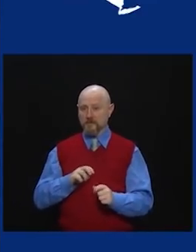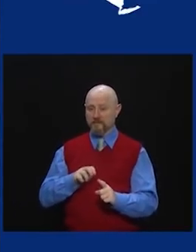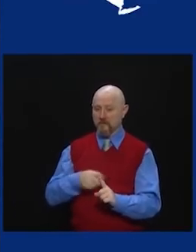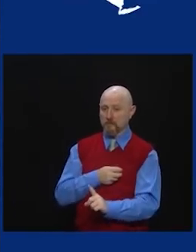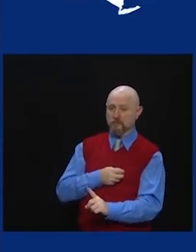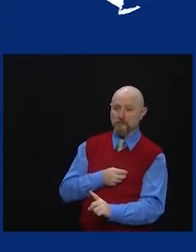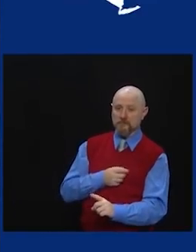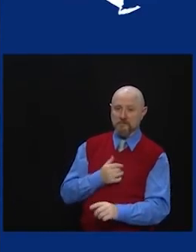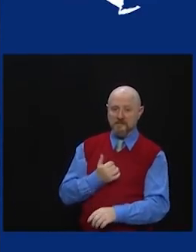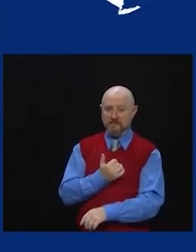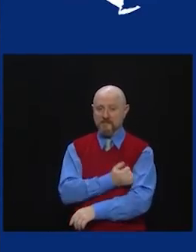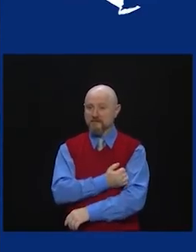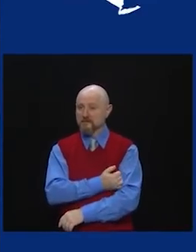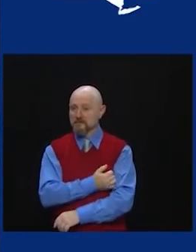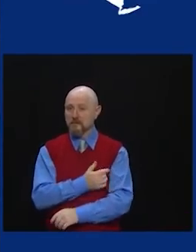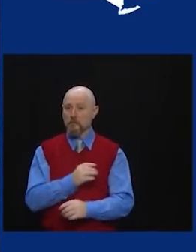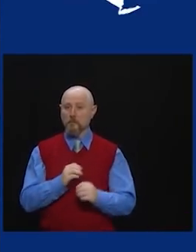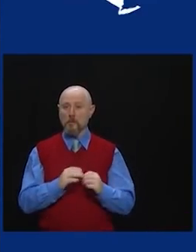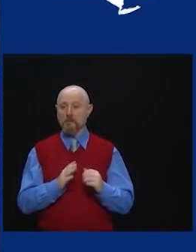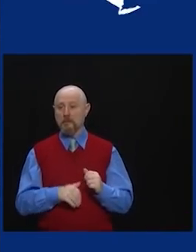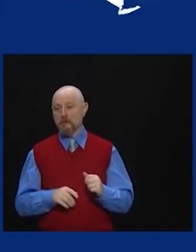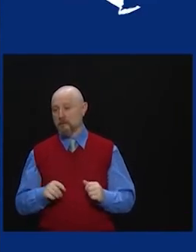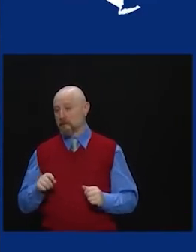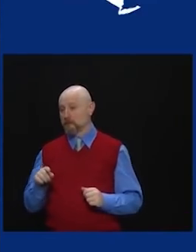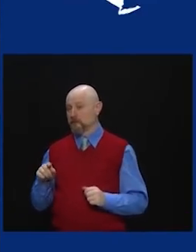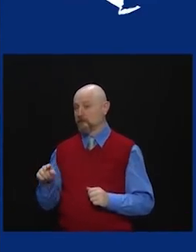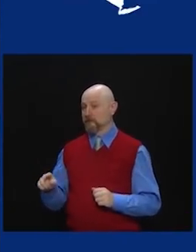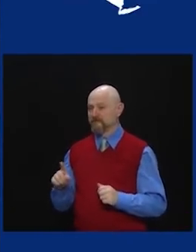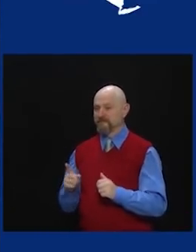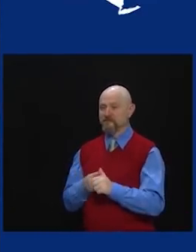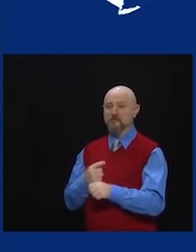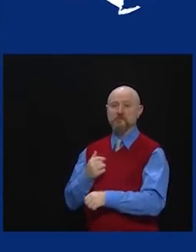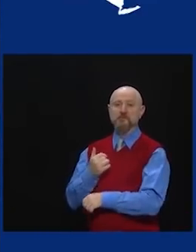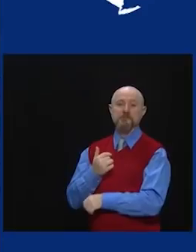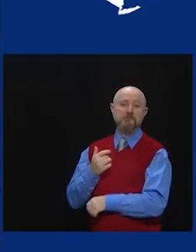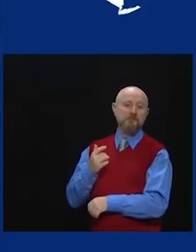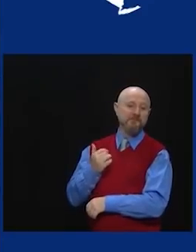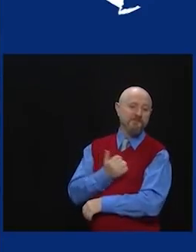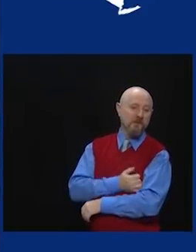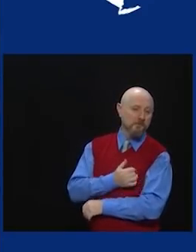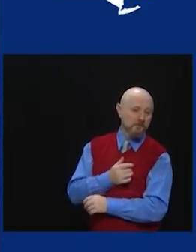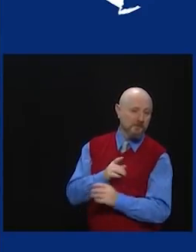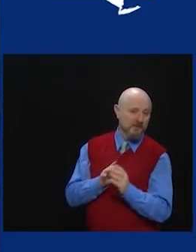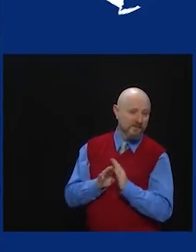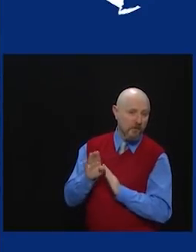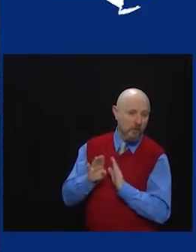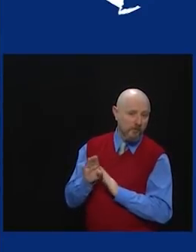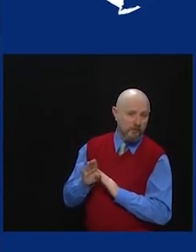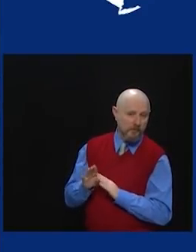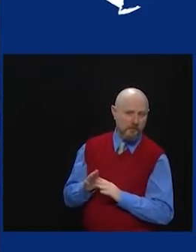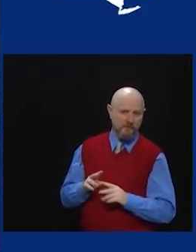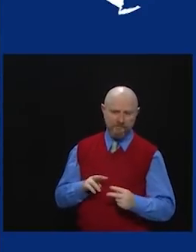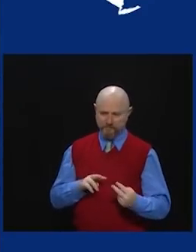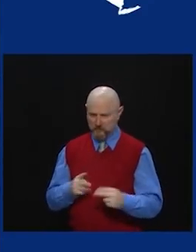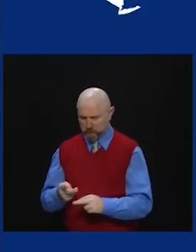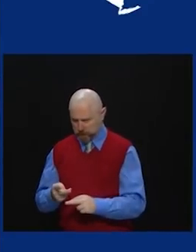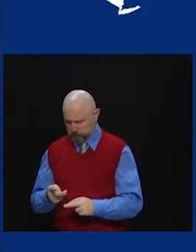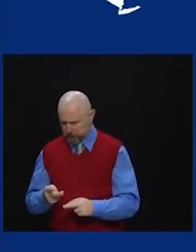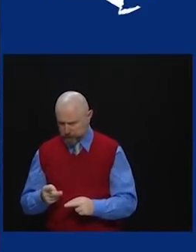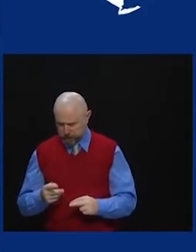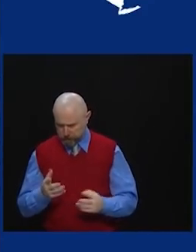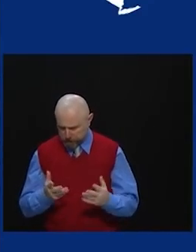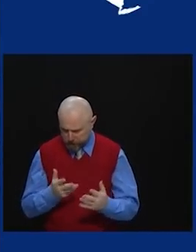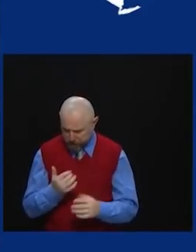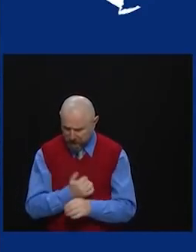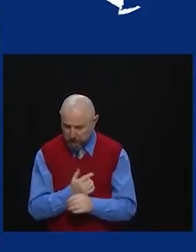the original virus for which the vaccine was developed. And Omicron is doing even better at getting